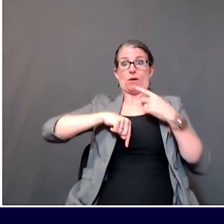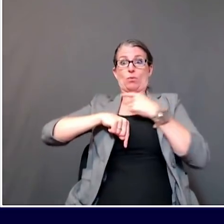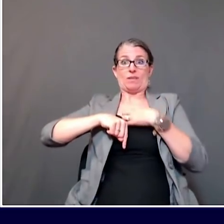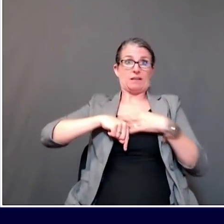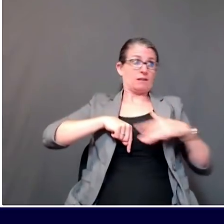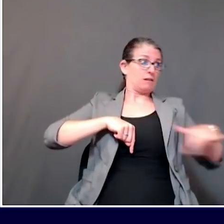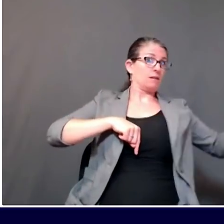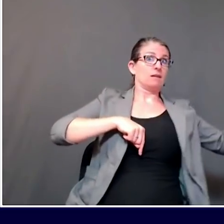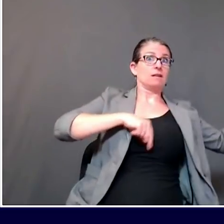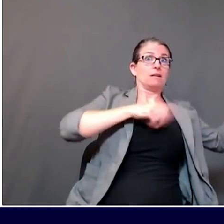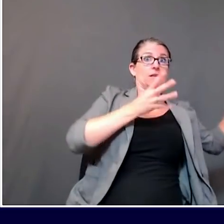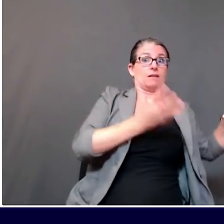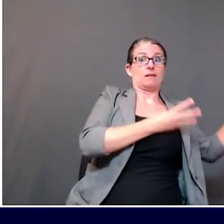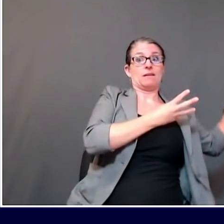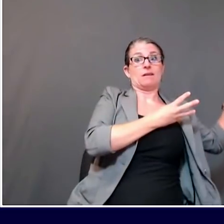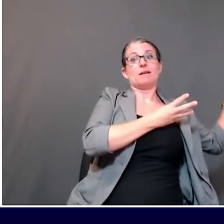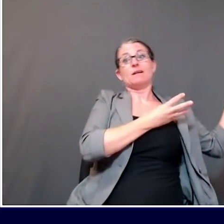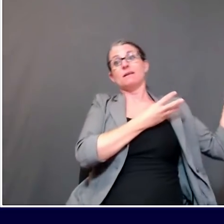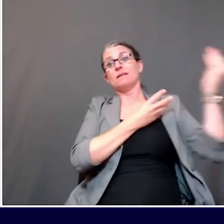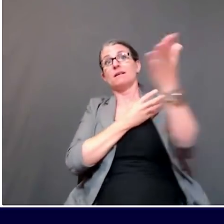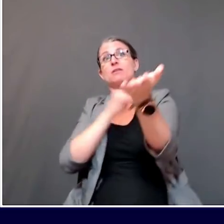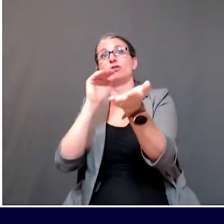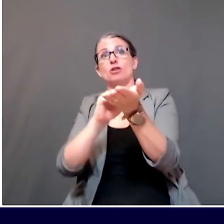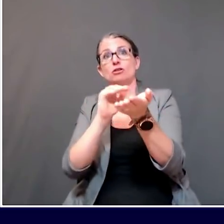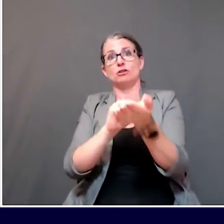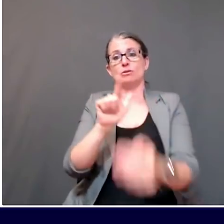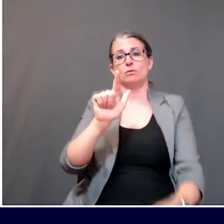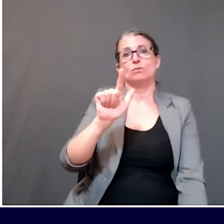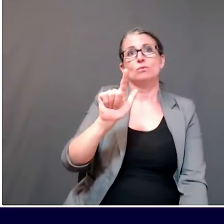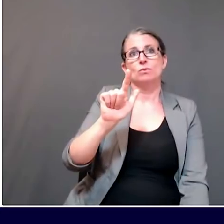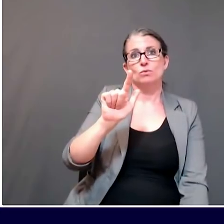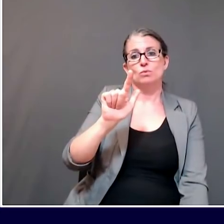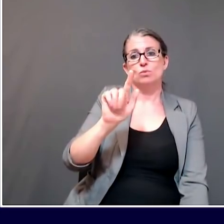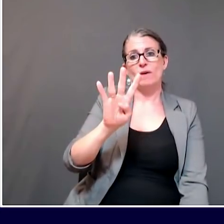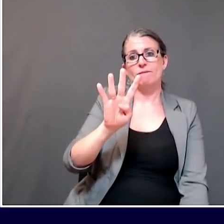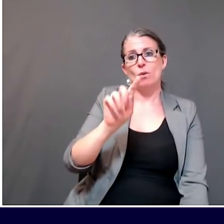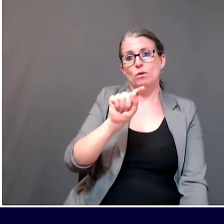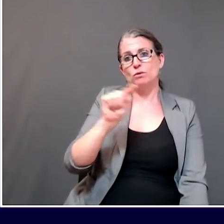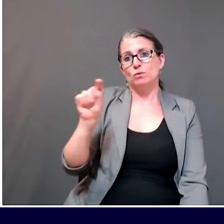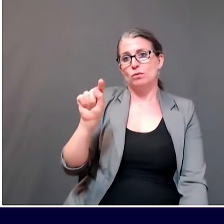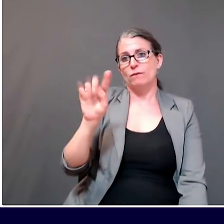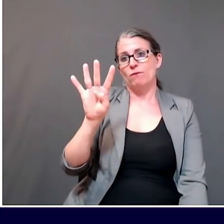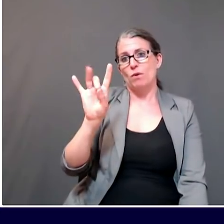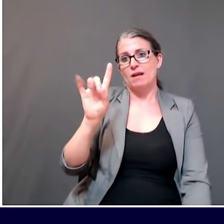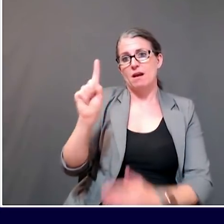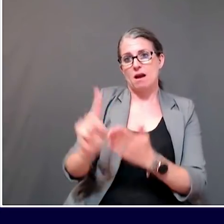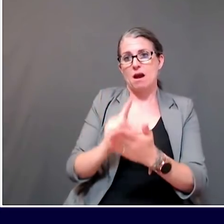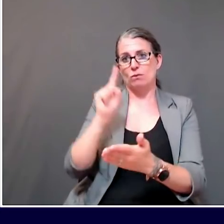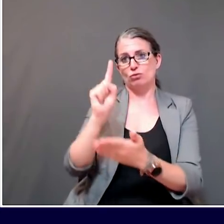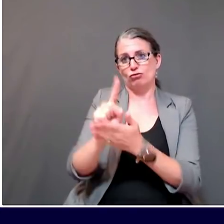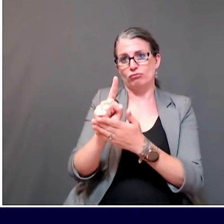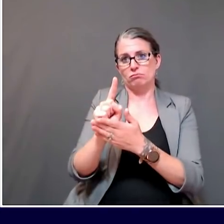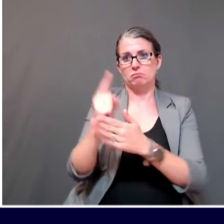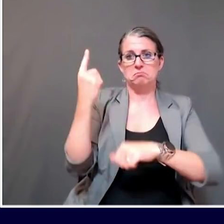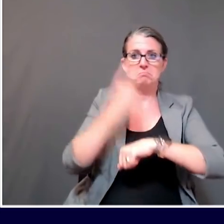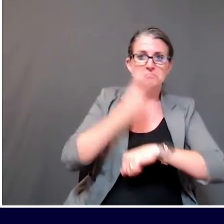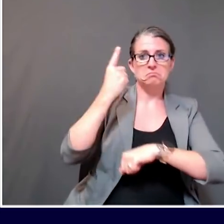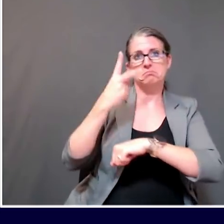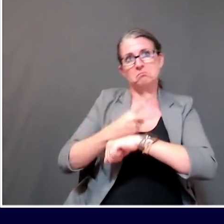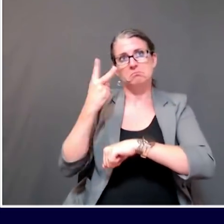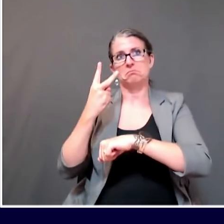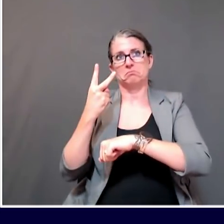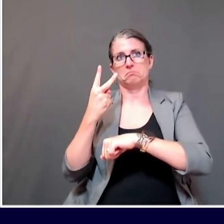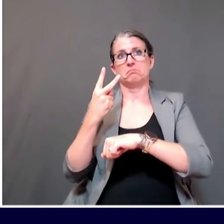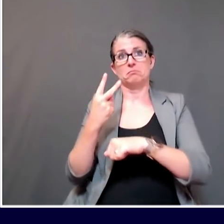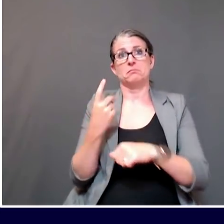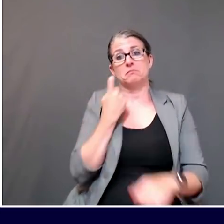is approximately 24 to 48 hours. More recently, it's been right at about 36 hours.